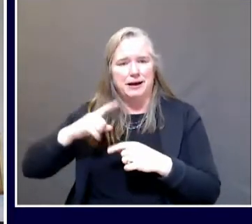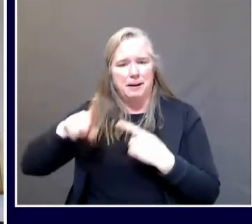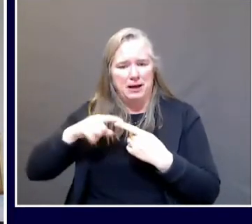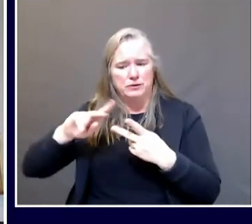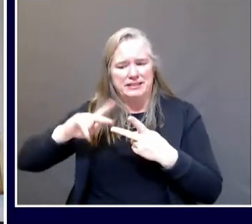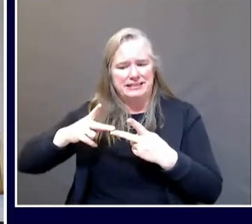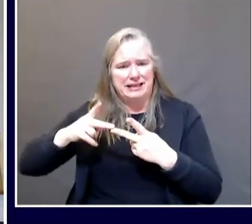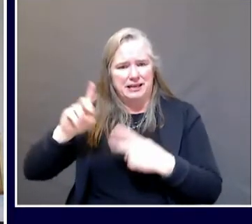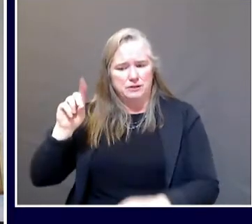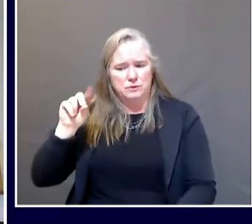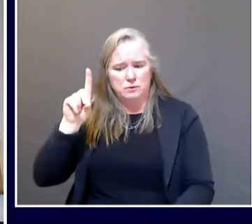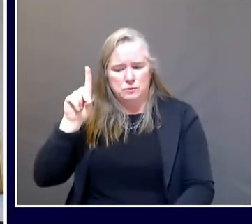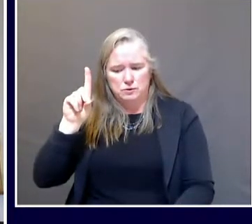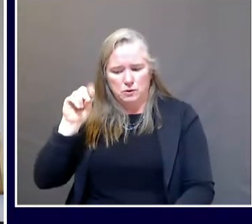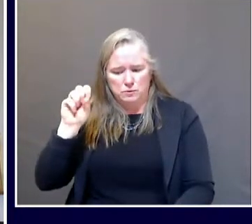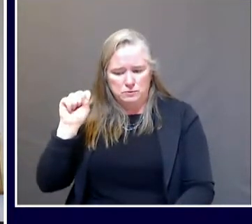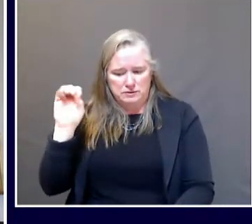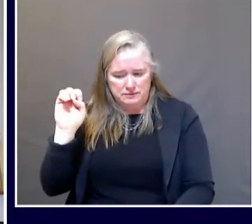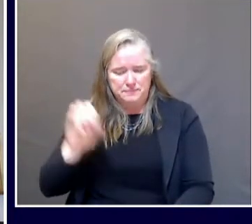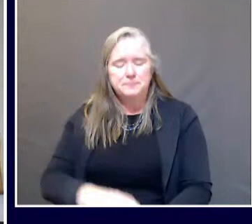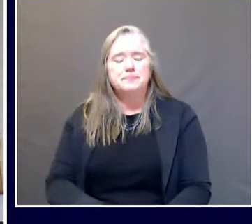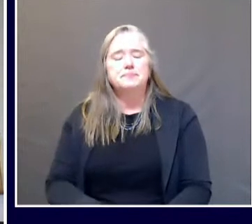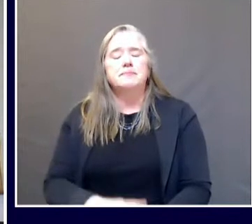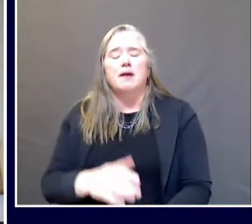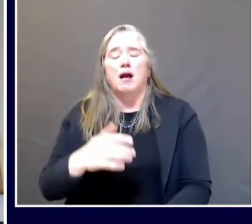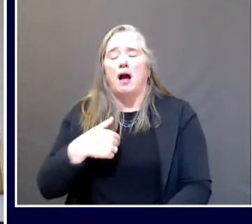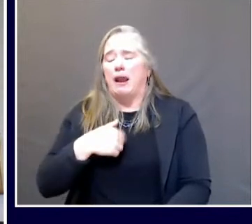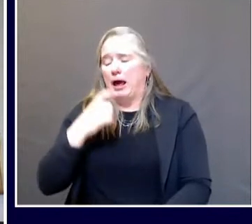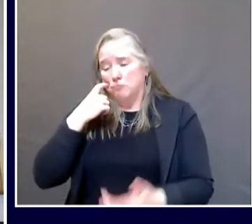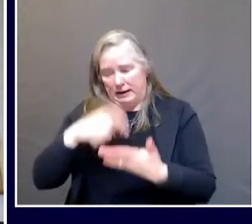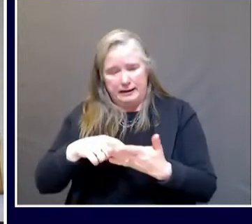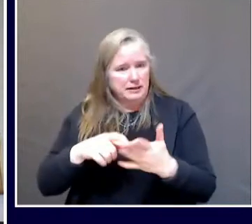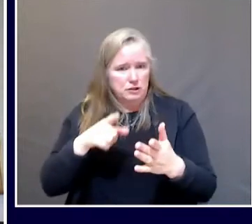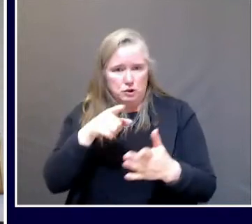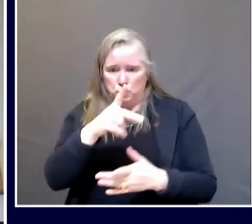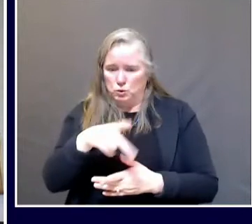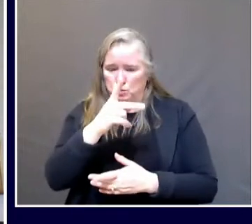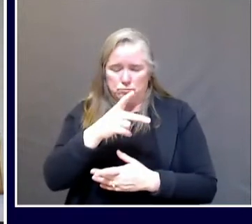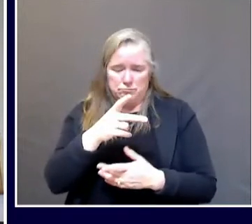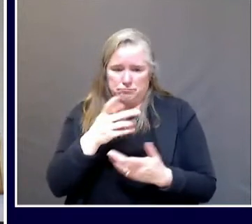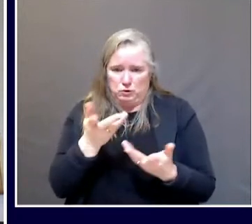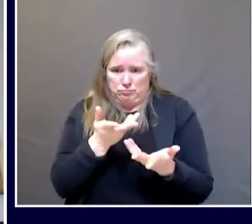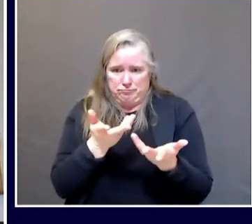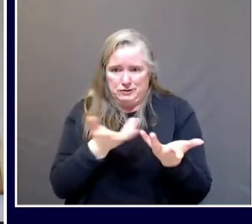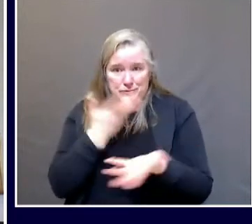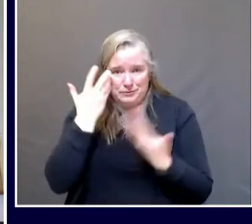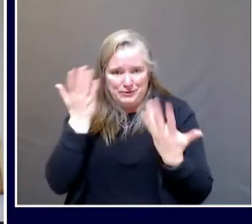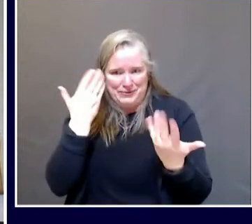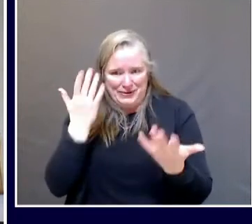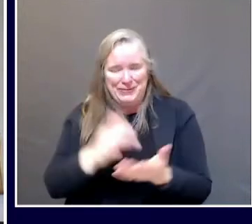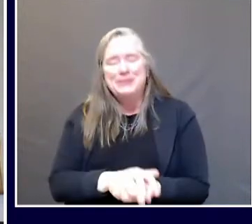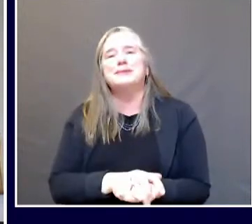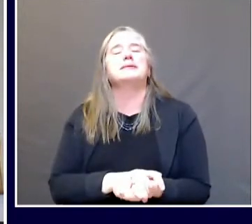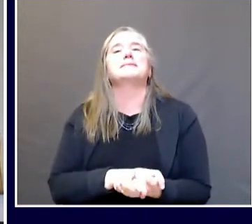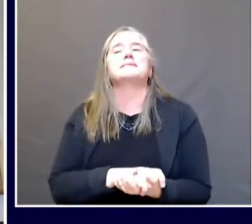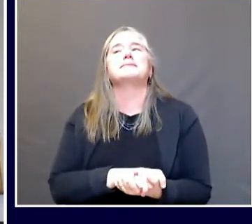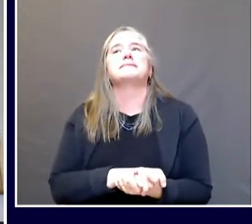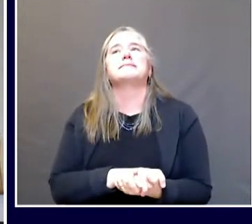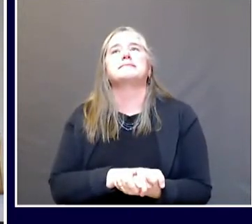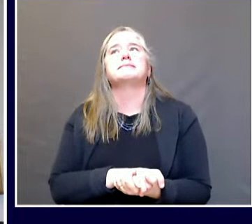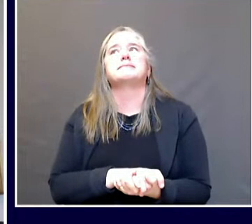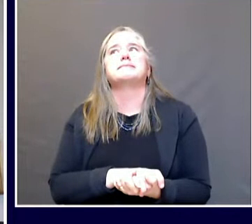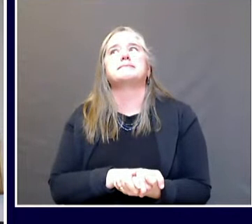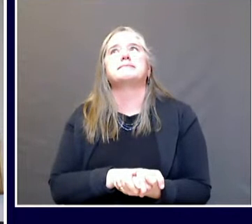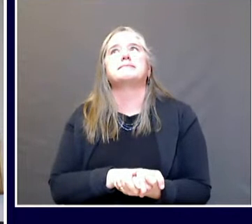but I was wondering, and I know there's a lot of uncertainty, but I was wondering, are there any hints, any signs that